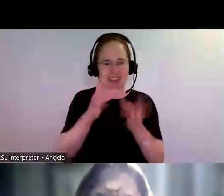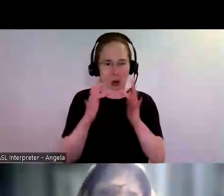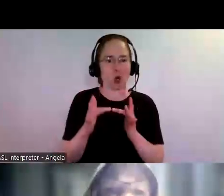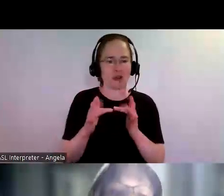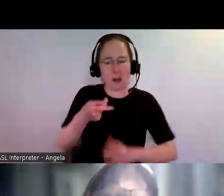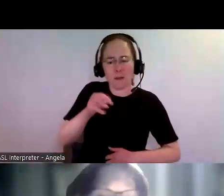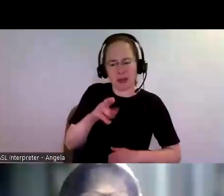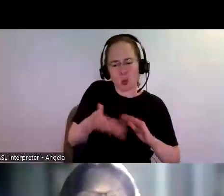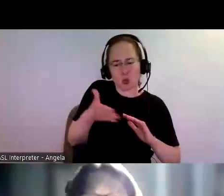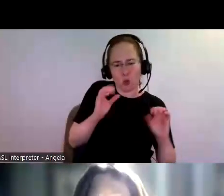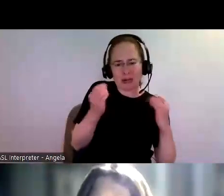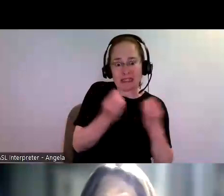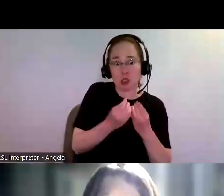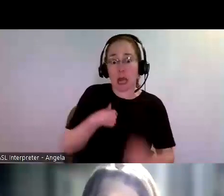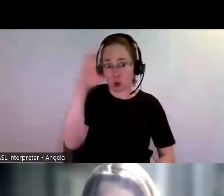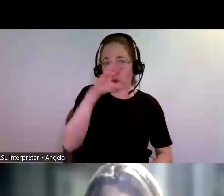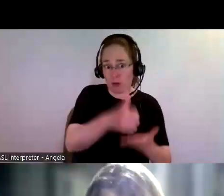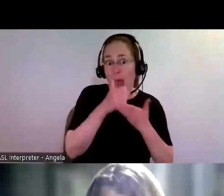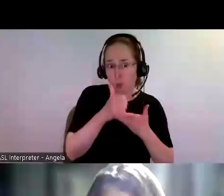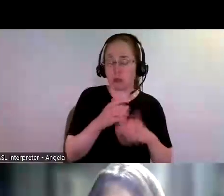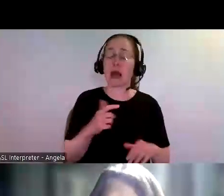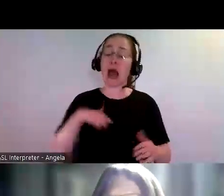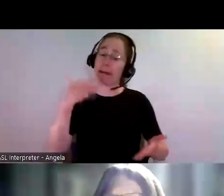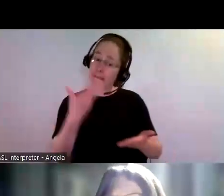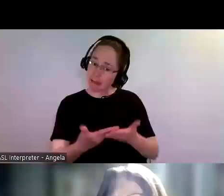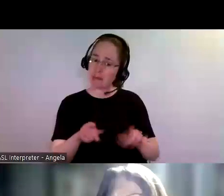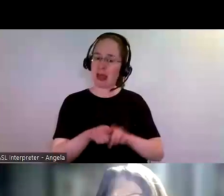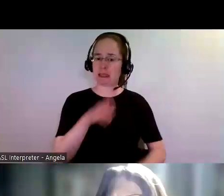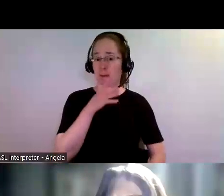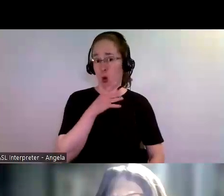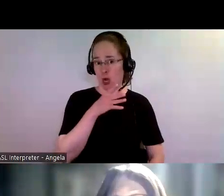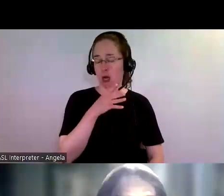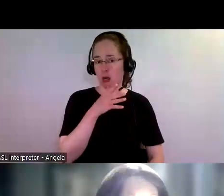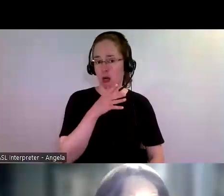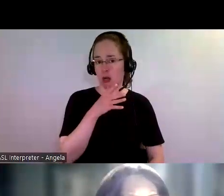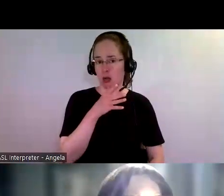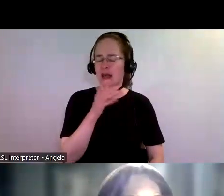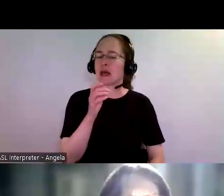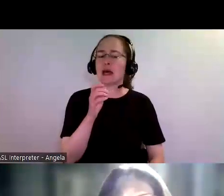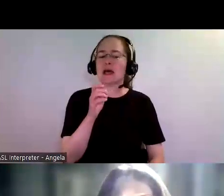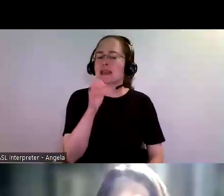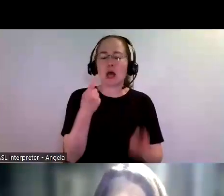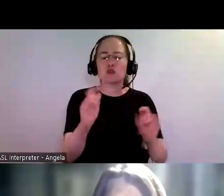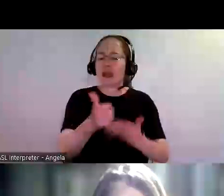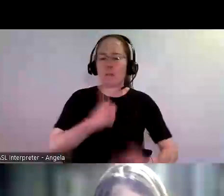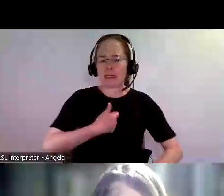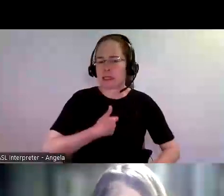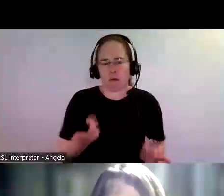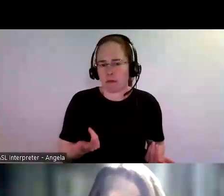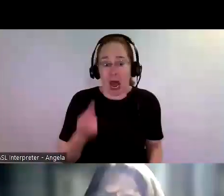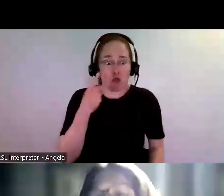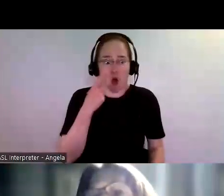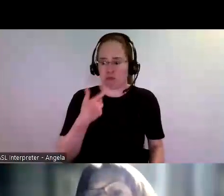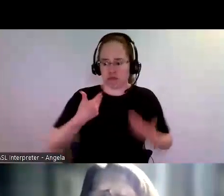help. And I can let you know that I came as a parent, not looking to help myself because I didn't think I had